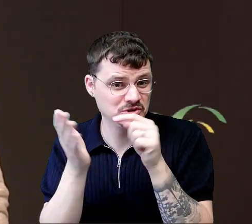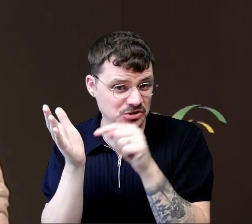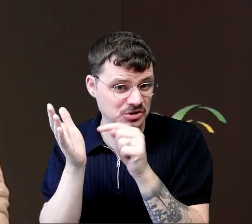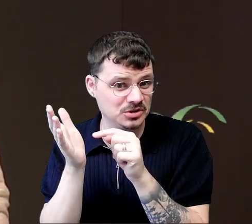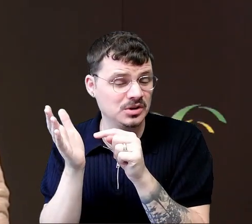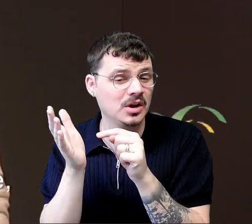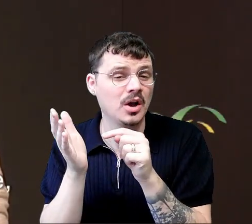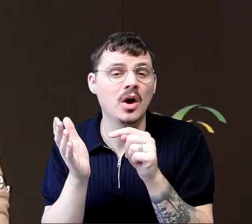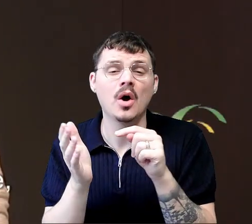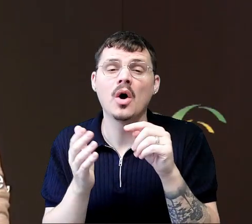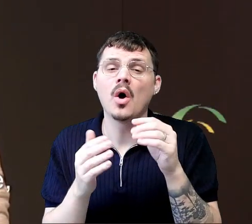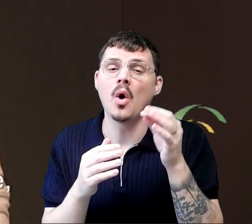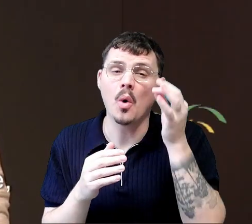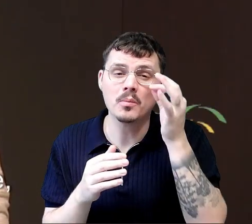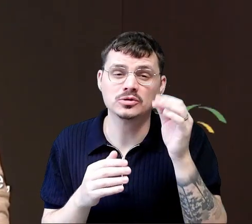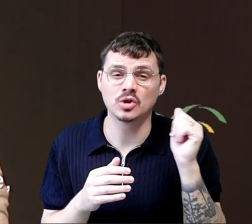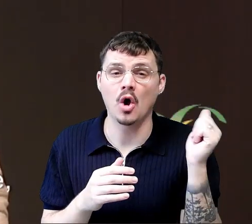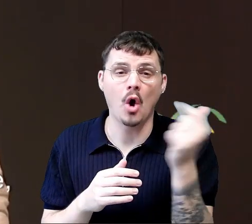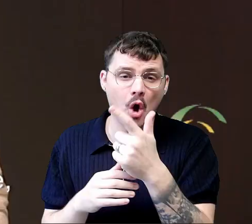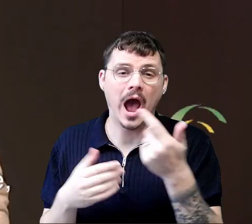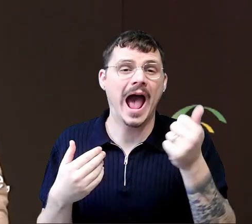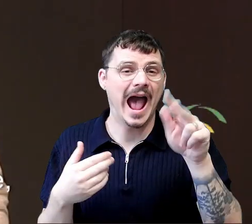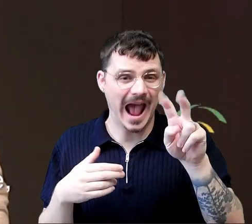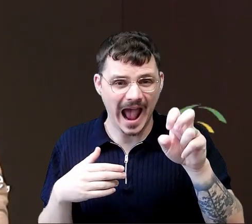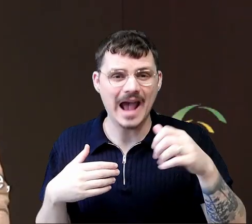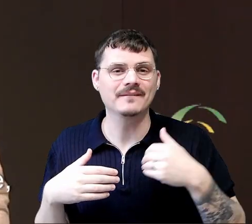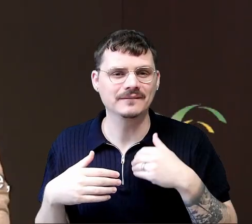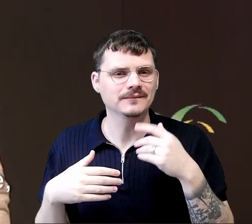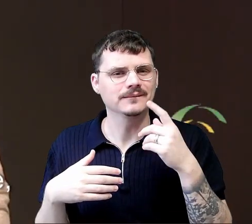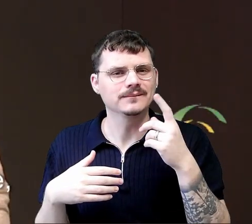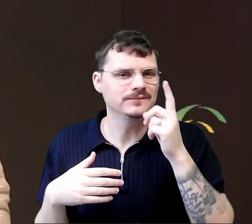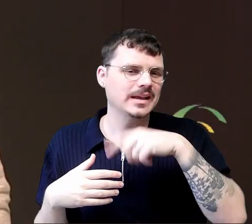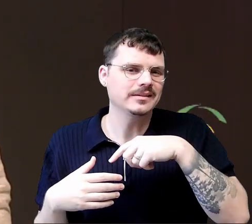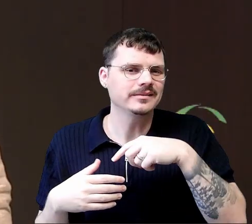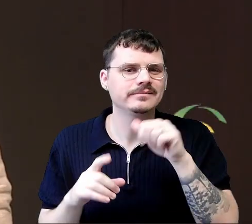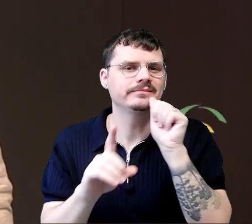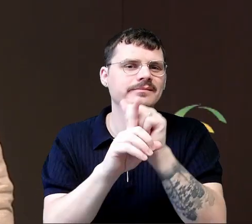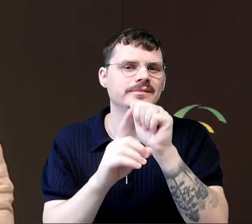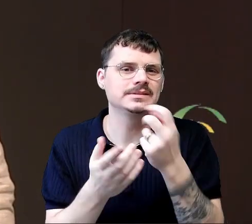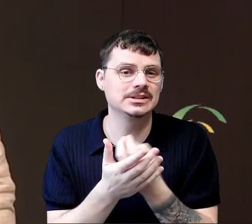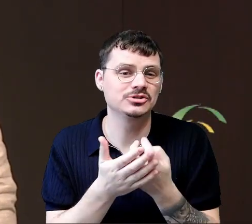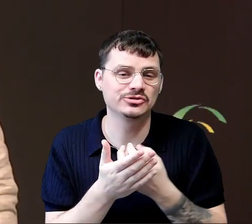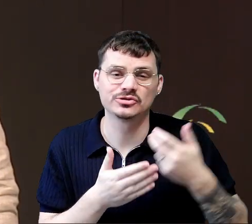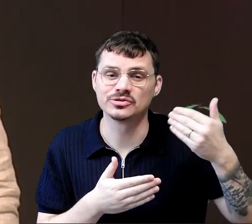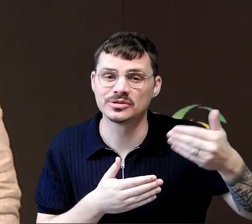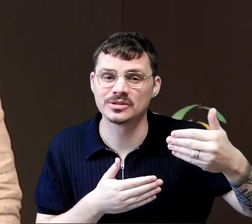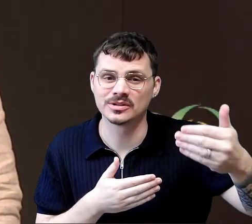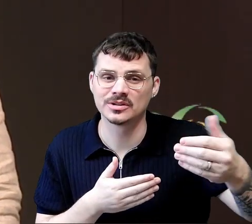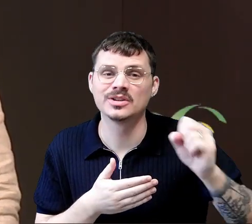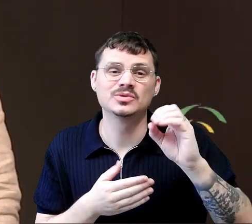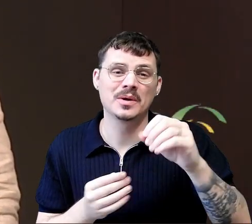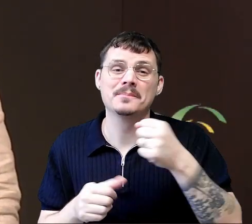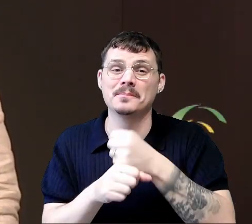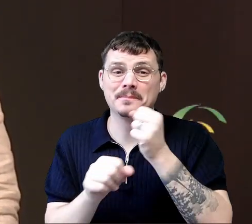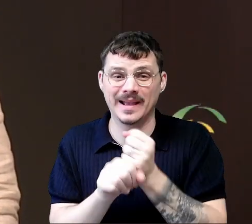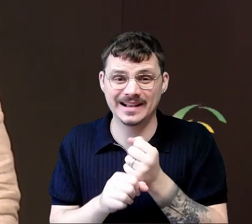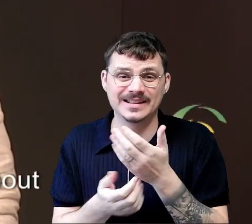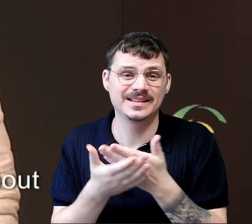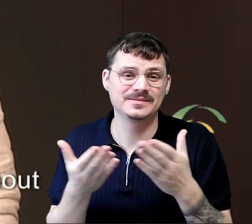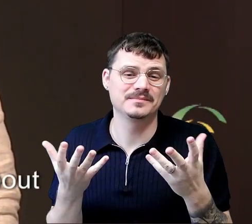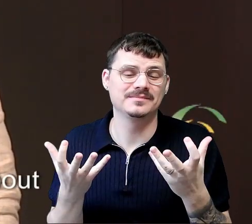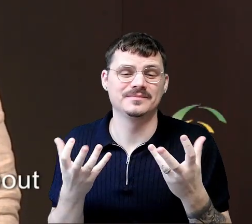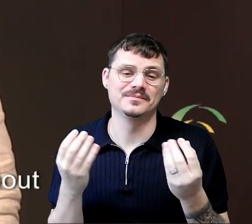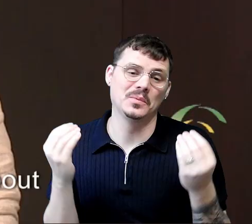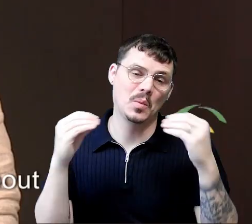seizures almost all fake a seizure from time to time. So that makes things just a little